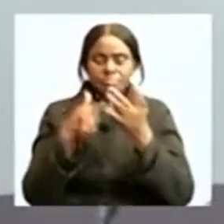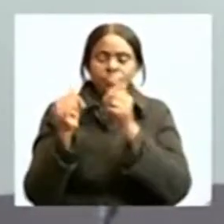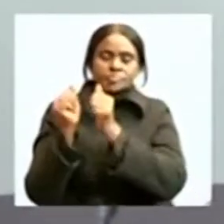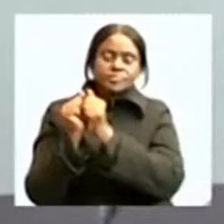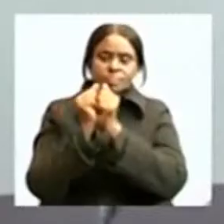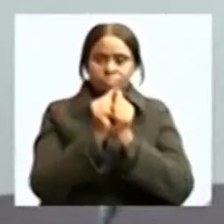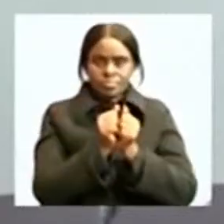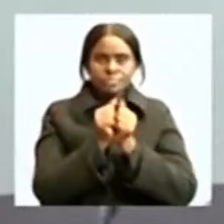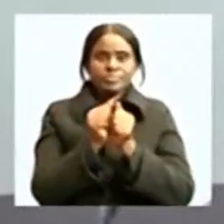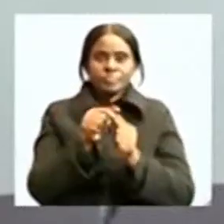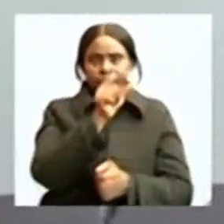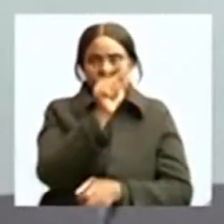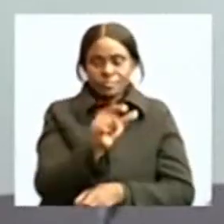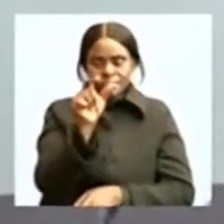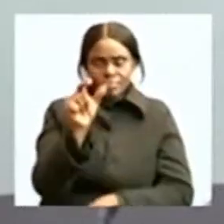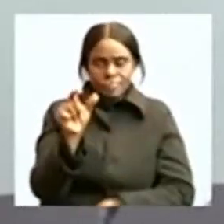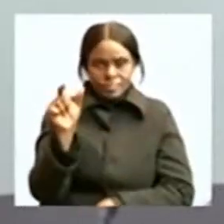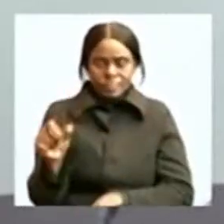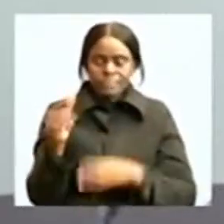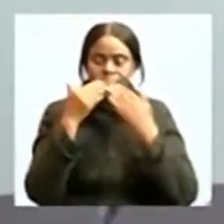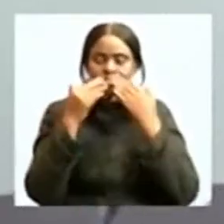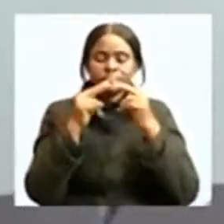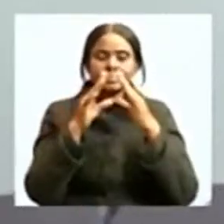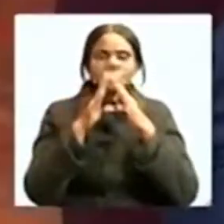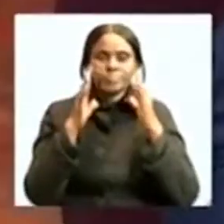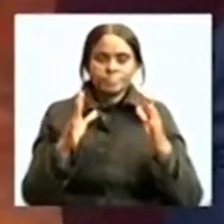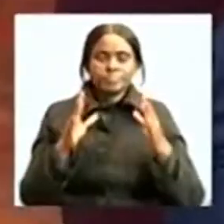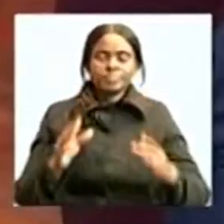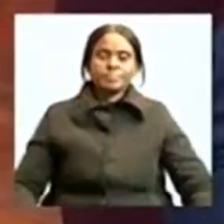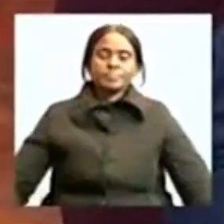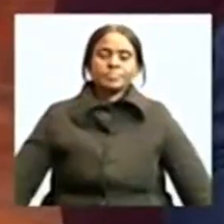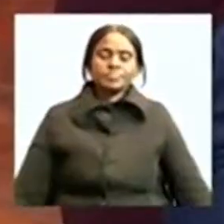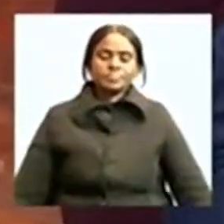with individually. Thank you very much.